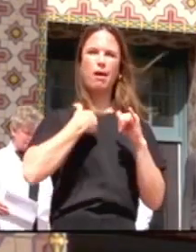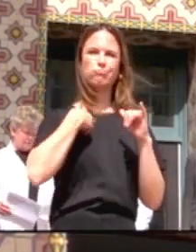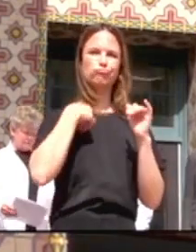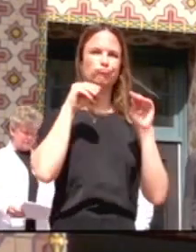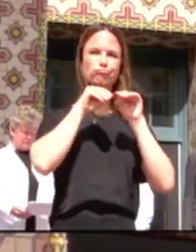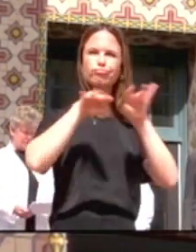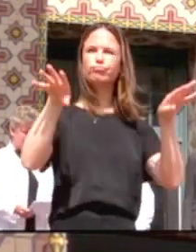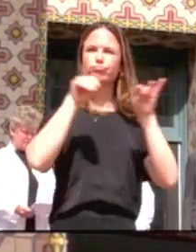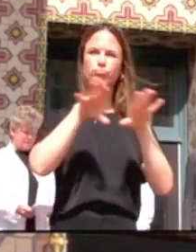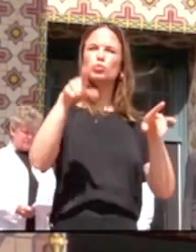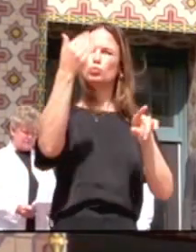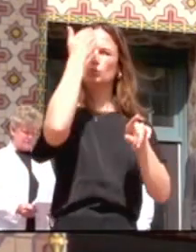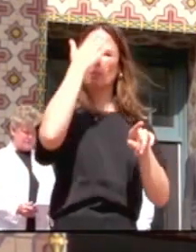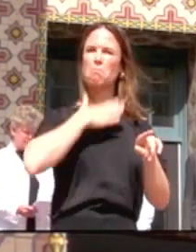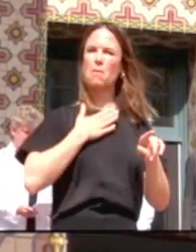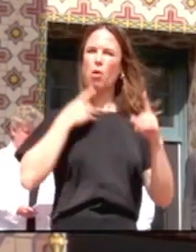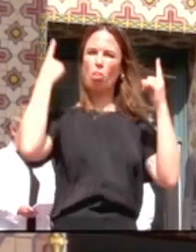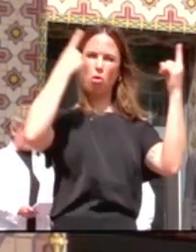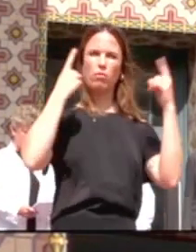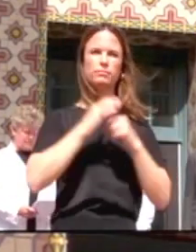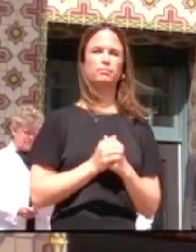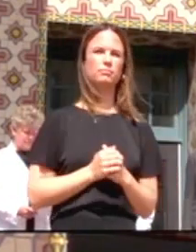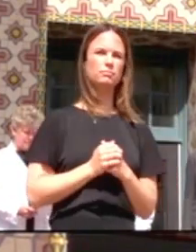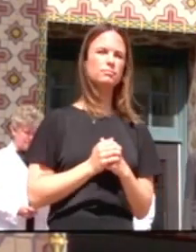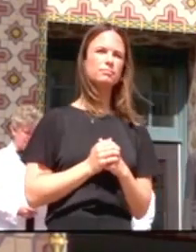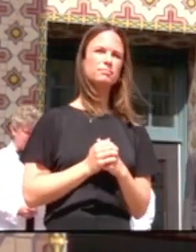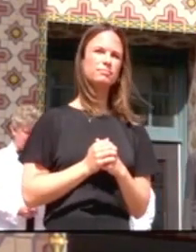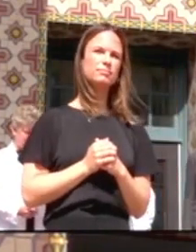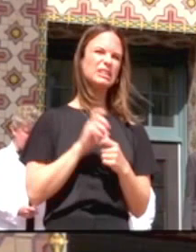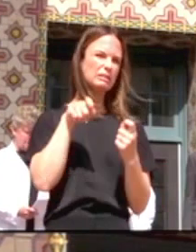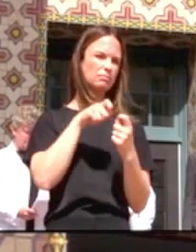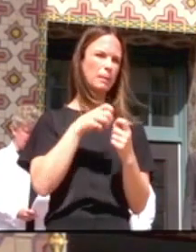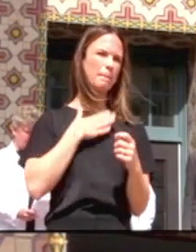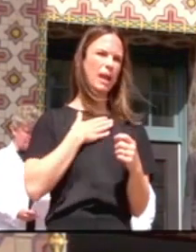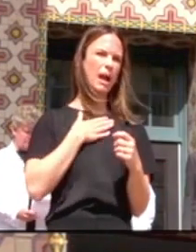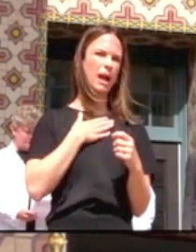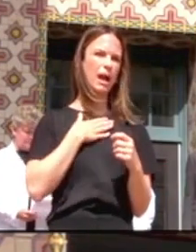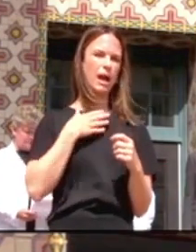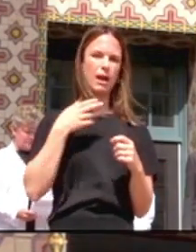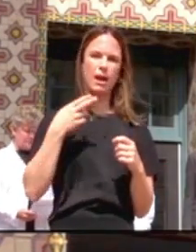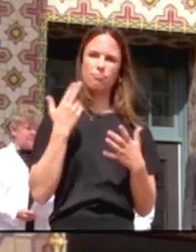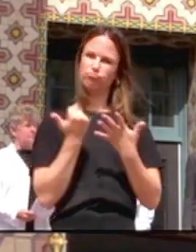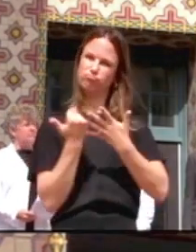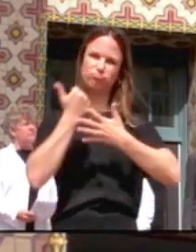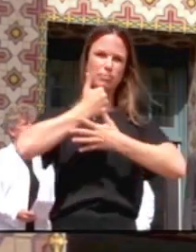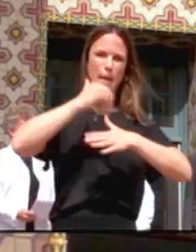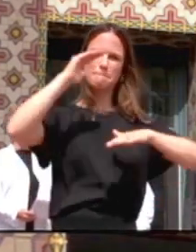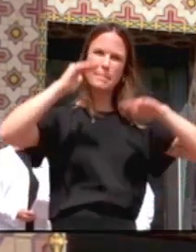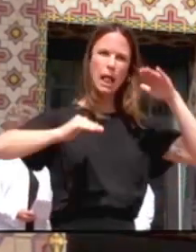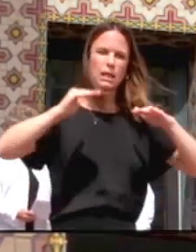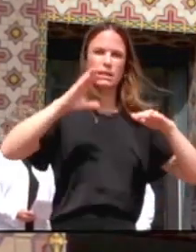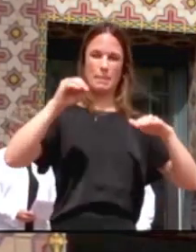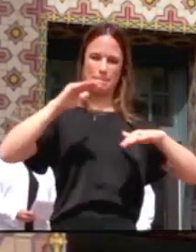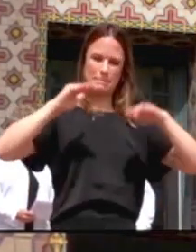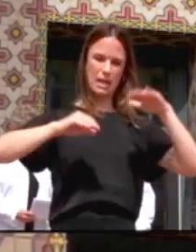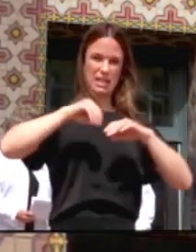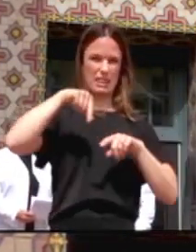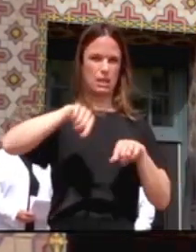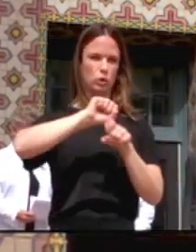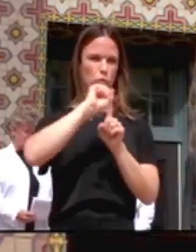idea about my thinking, particularly my high premium on balance and the balance in decision